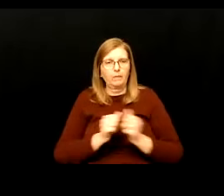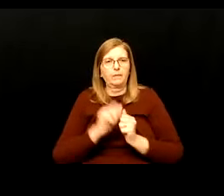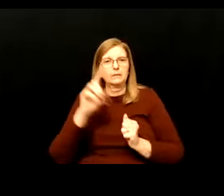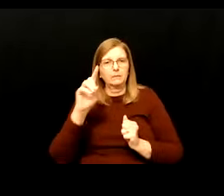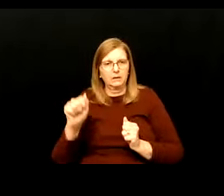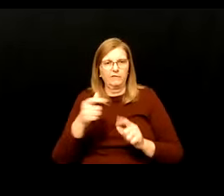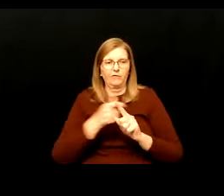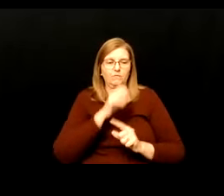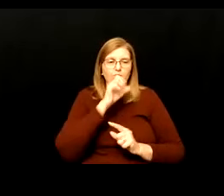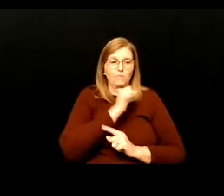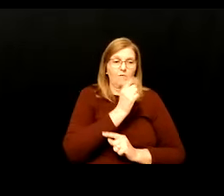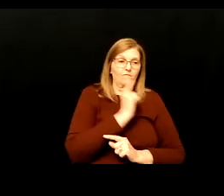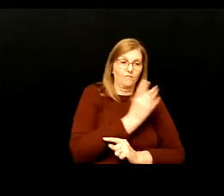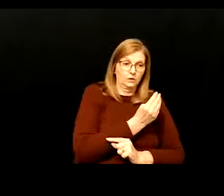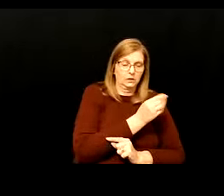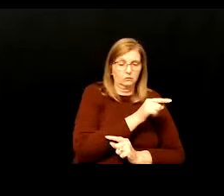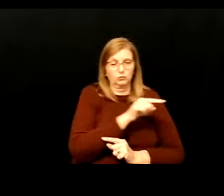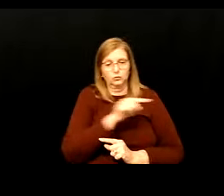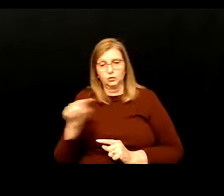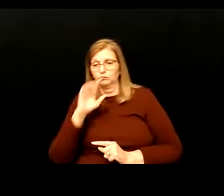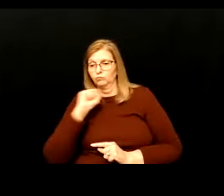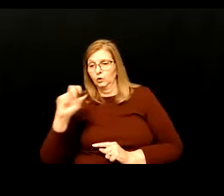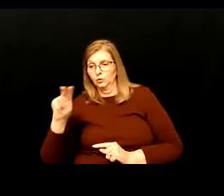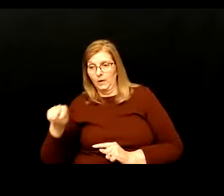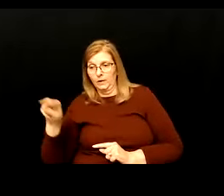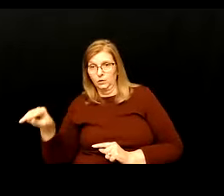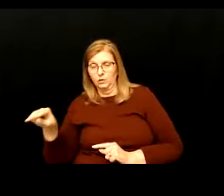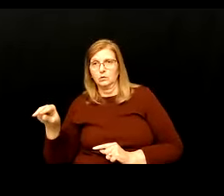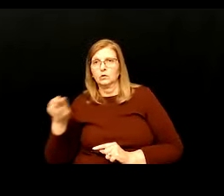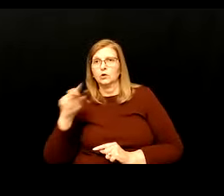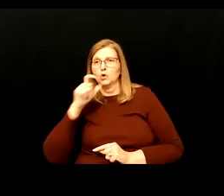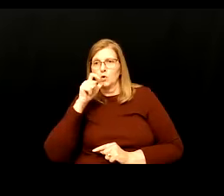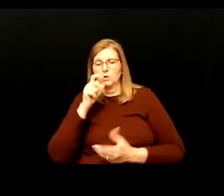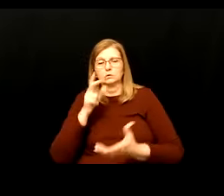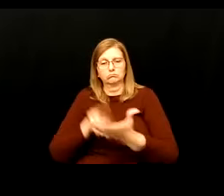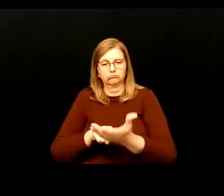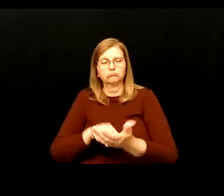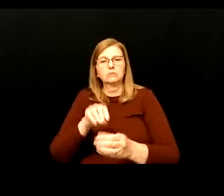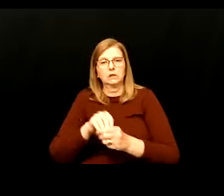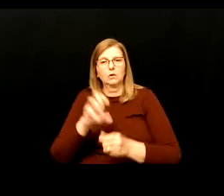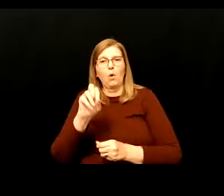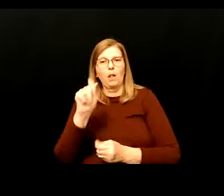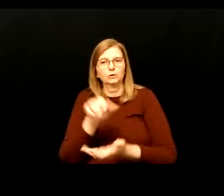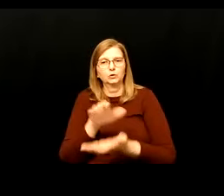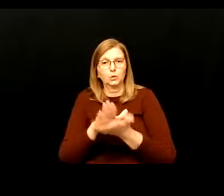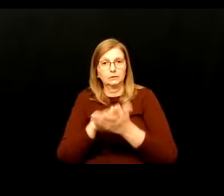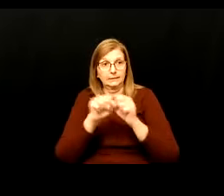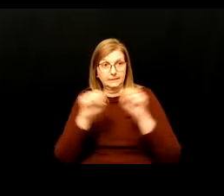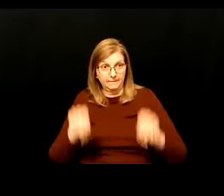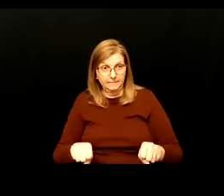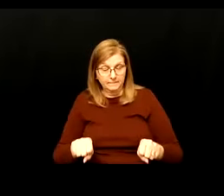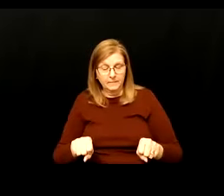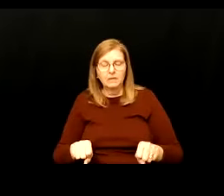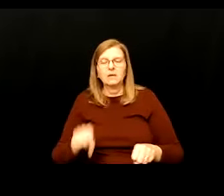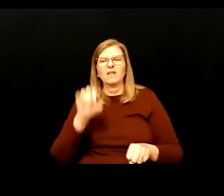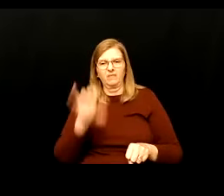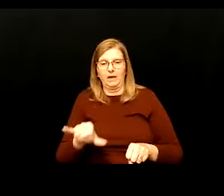age 14 to 22 years of old who are enrolled in an Oklahoma school system. That